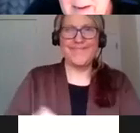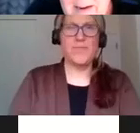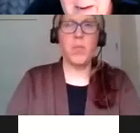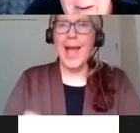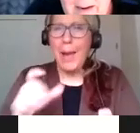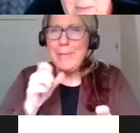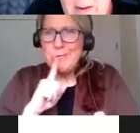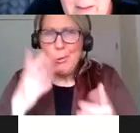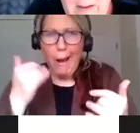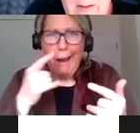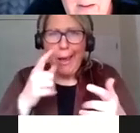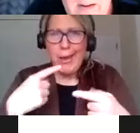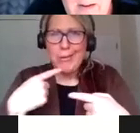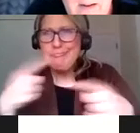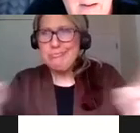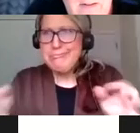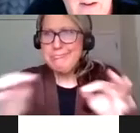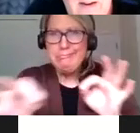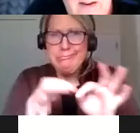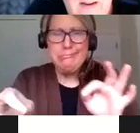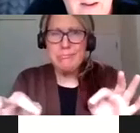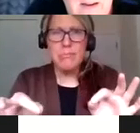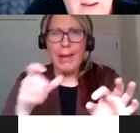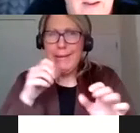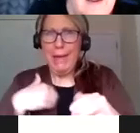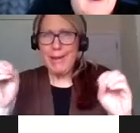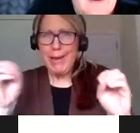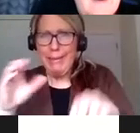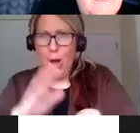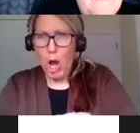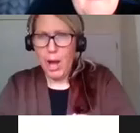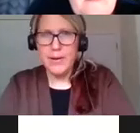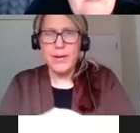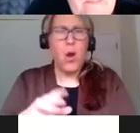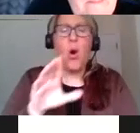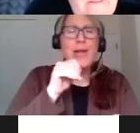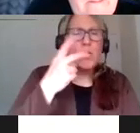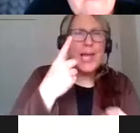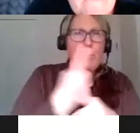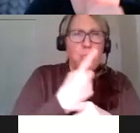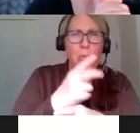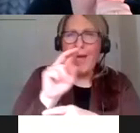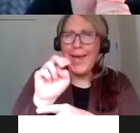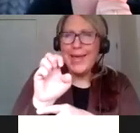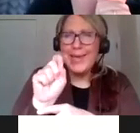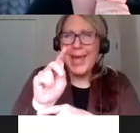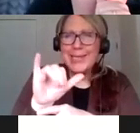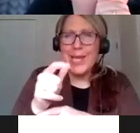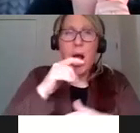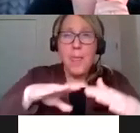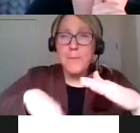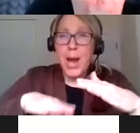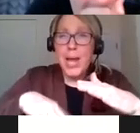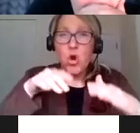I didn't have Okay. anything on. I Okay. don't see appropriate nesting. Where was it? Okay, so when I'm on the bottom here for